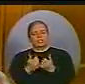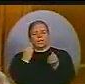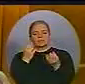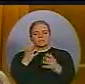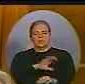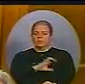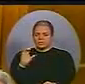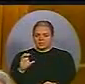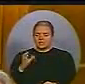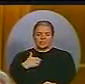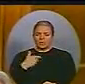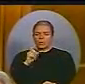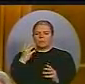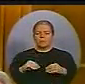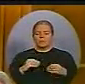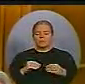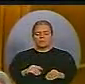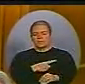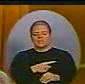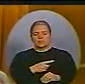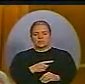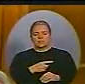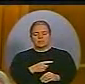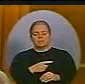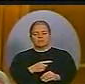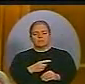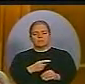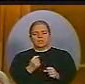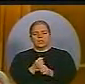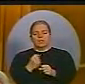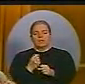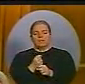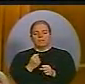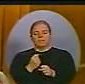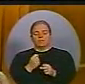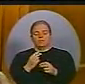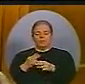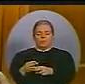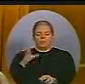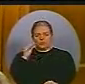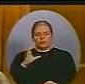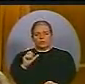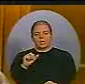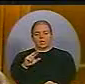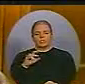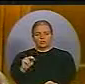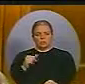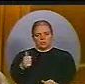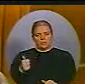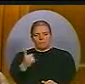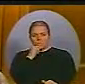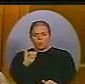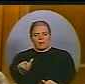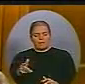a convicted fraud artist, Bruce Carson, into his inner circle, and explain why this Prime Minister's appointees, Wallen, Brazo, and